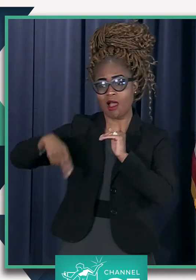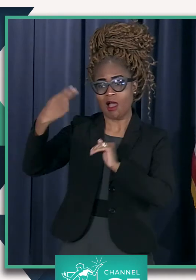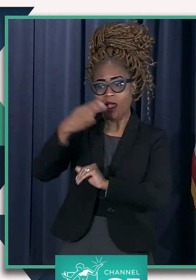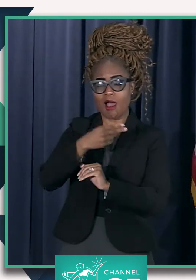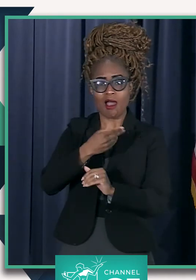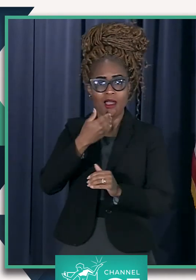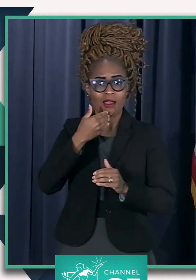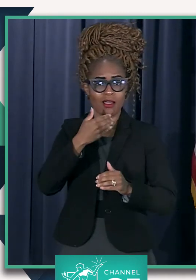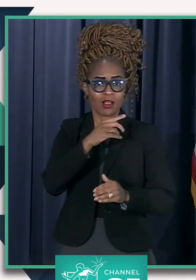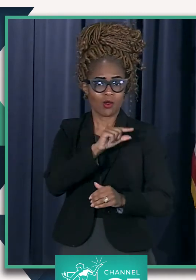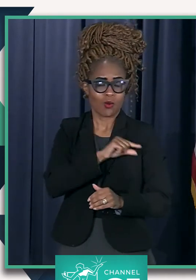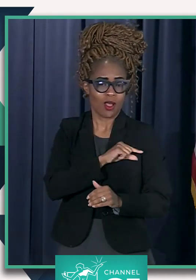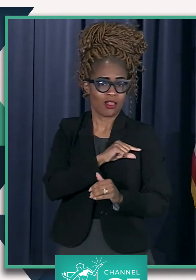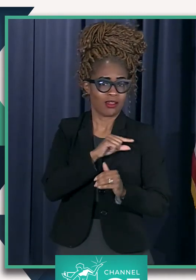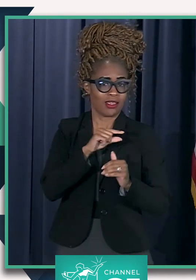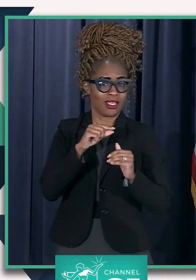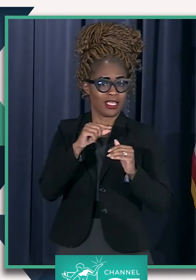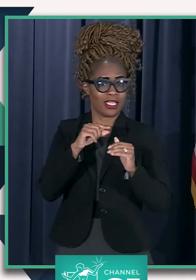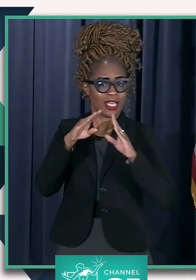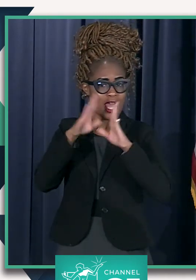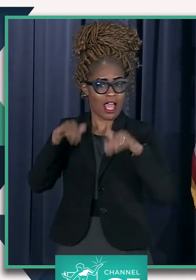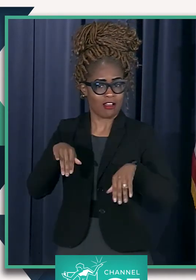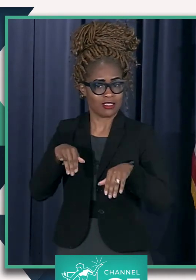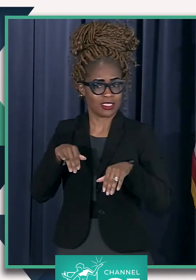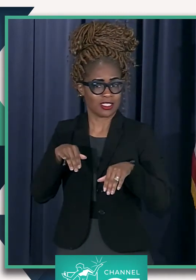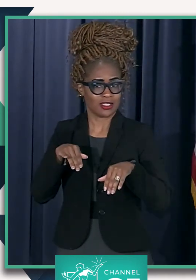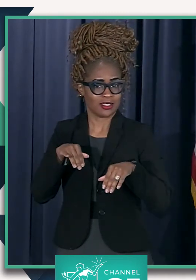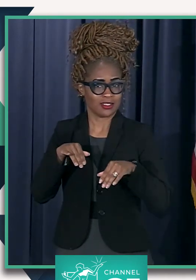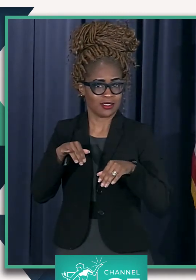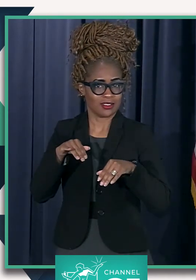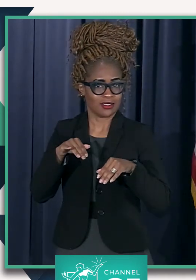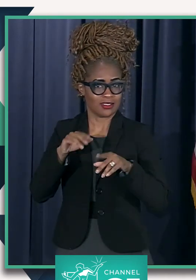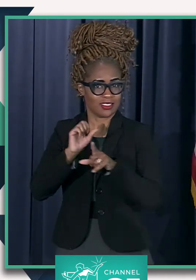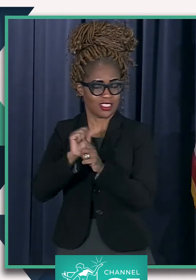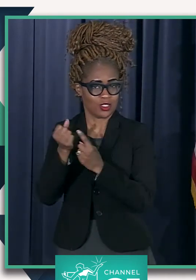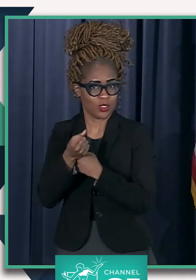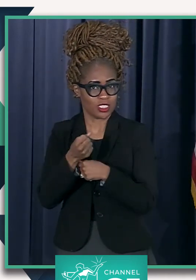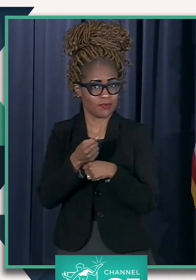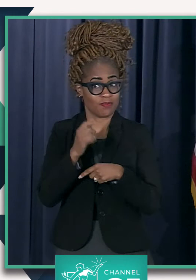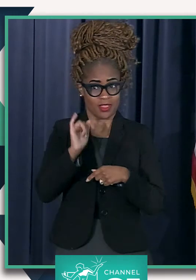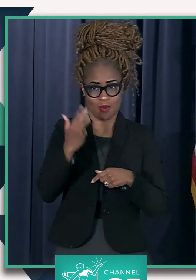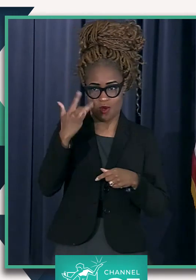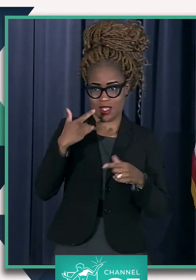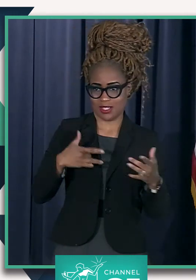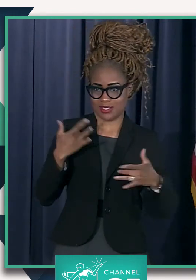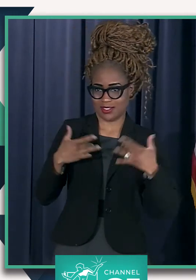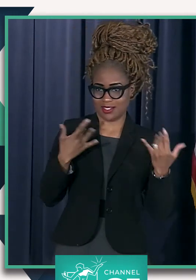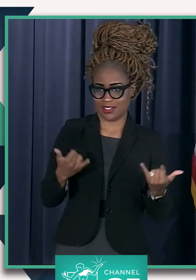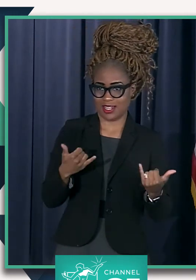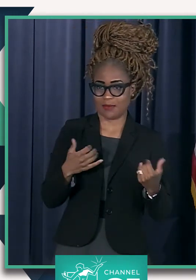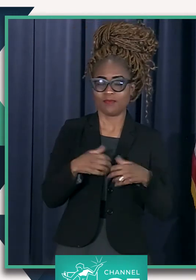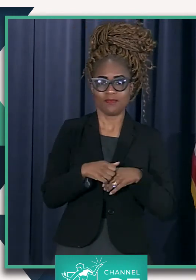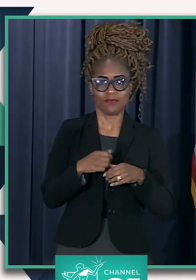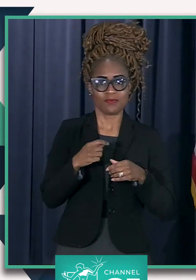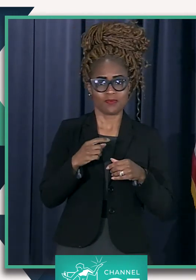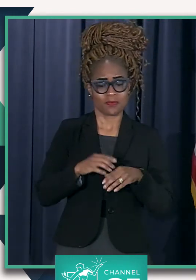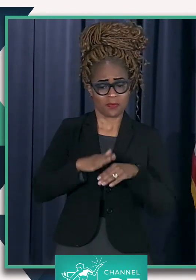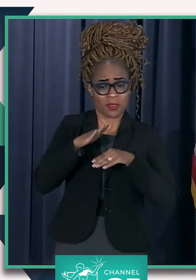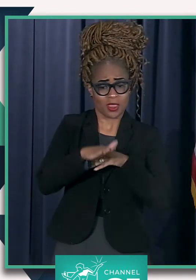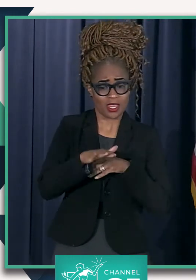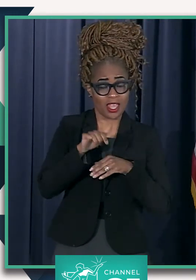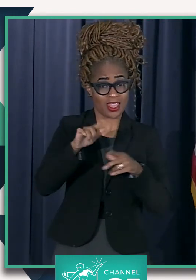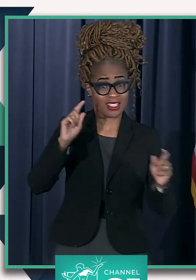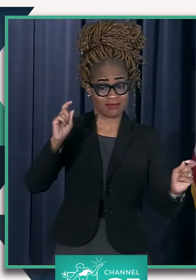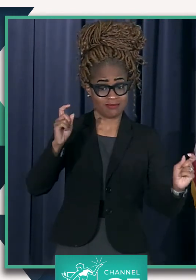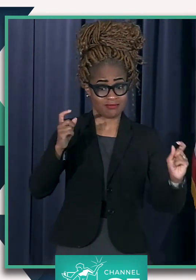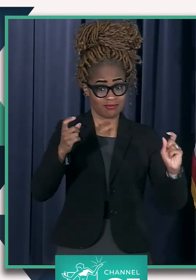situations. So that's what I'm really excited about today. Today is the next step in this evolution led by the